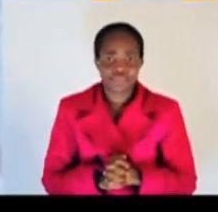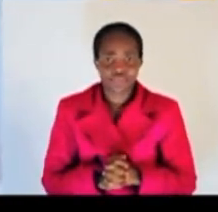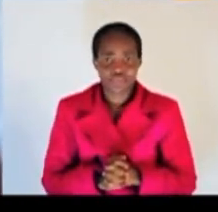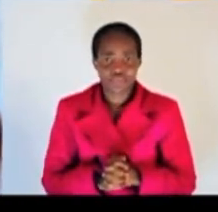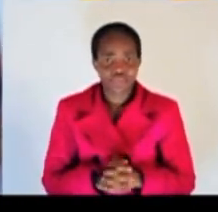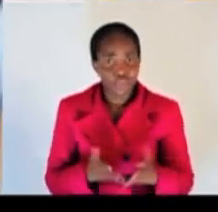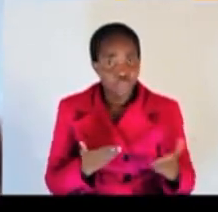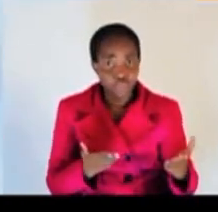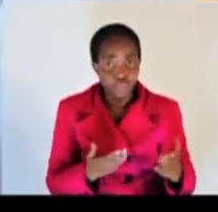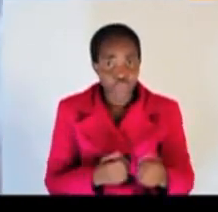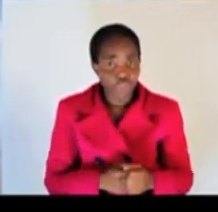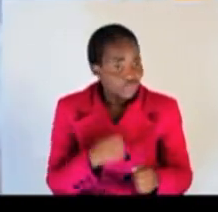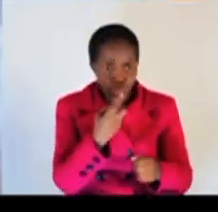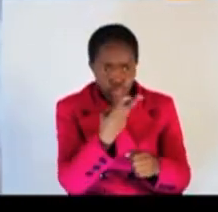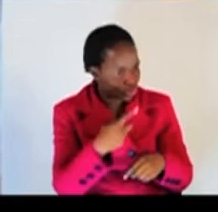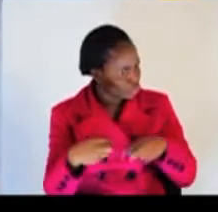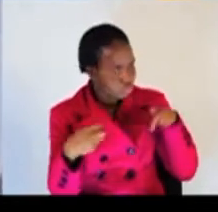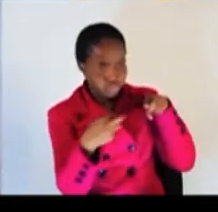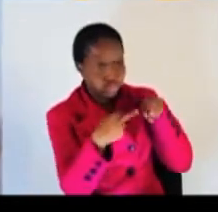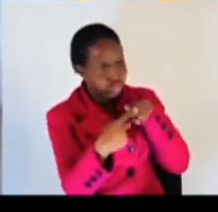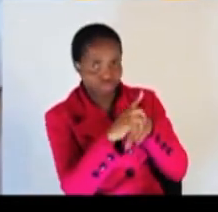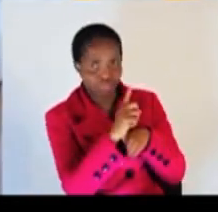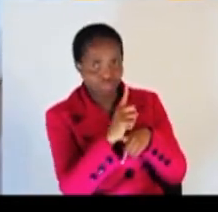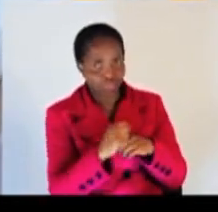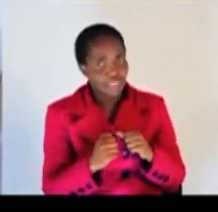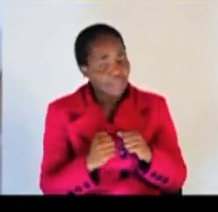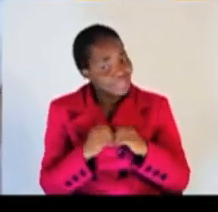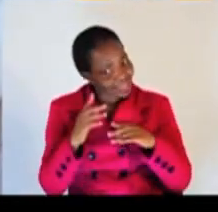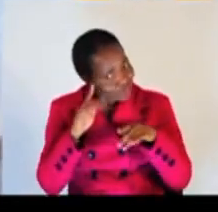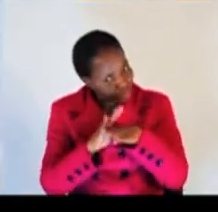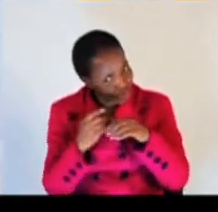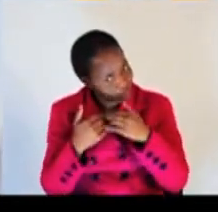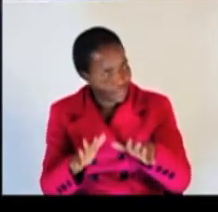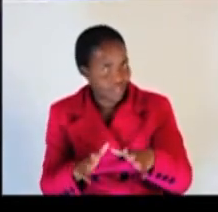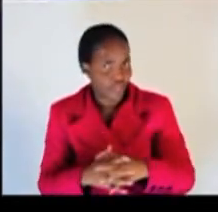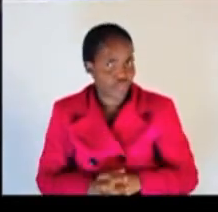Please, not the two of you fighting again. Let's get down to business.